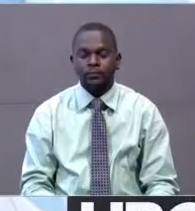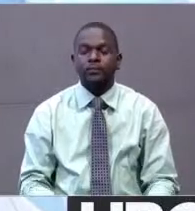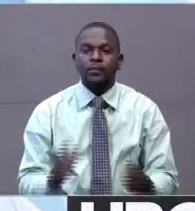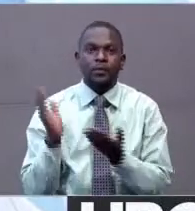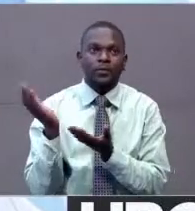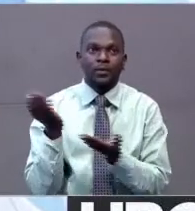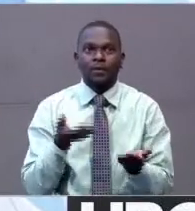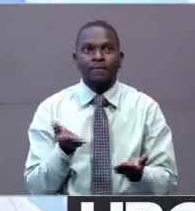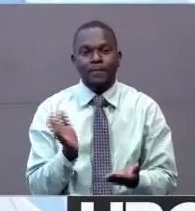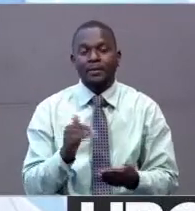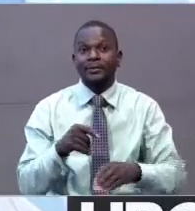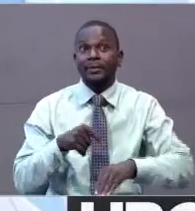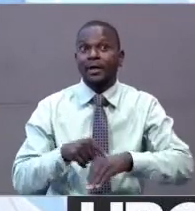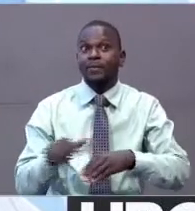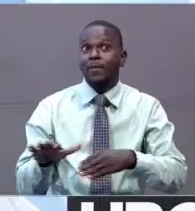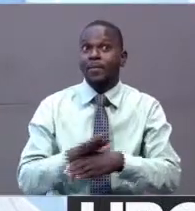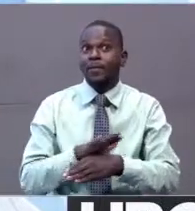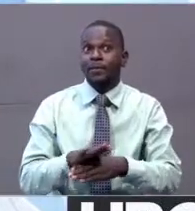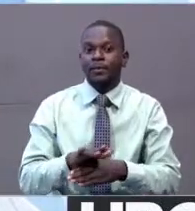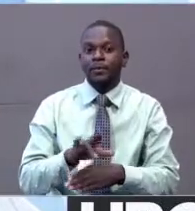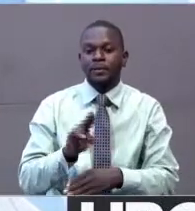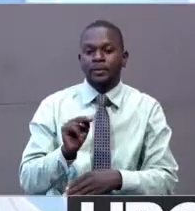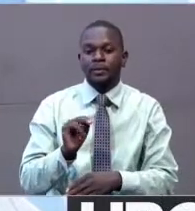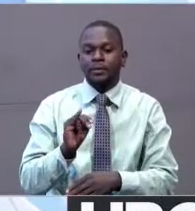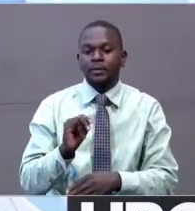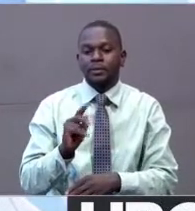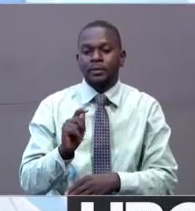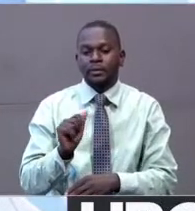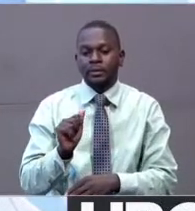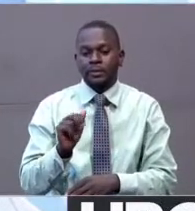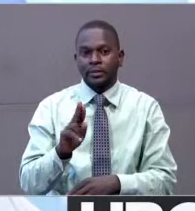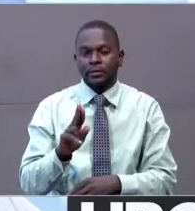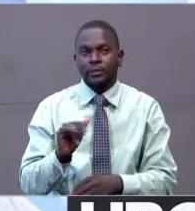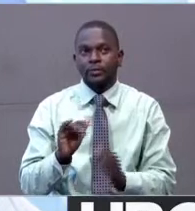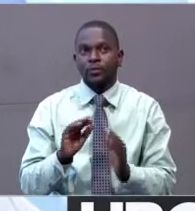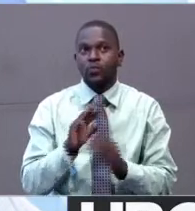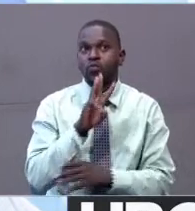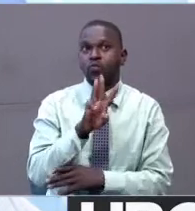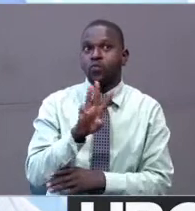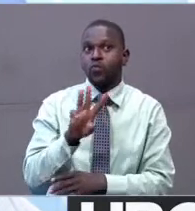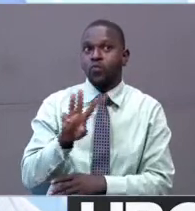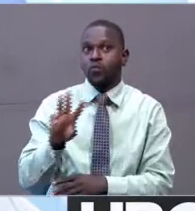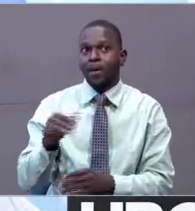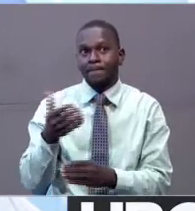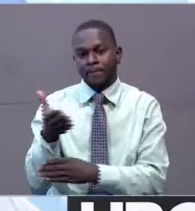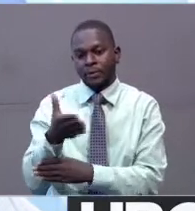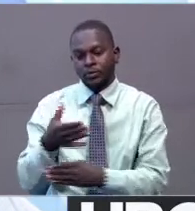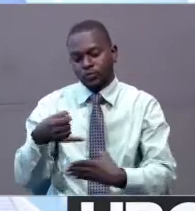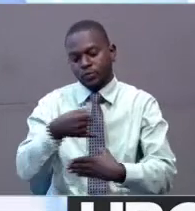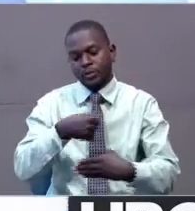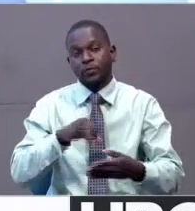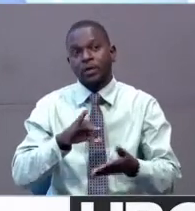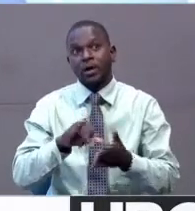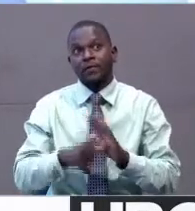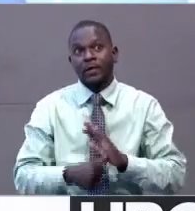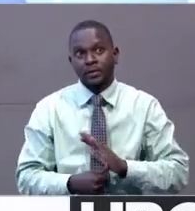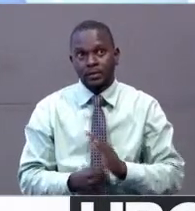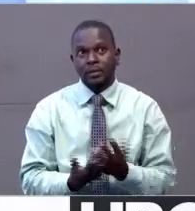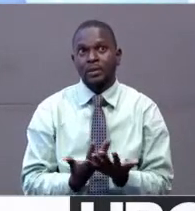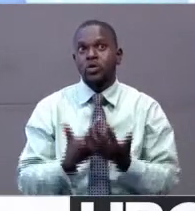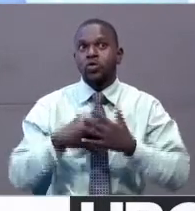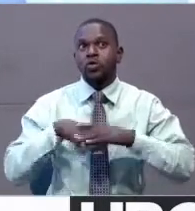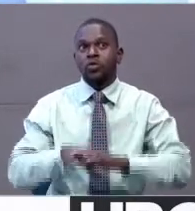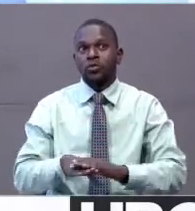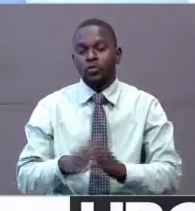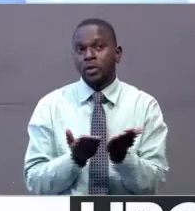Welcome back. It's now time for business. NITAU has officially handed over an online portal to the Ministry of Internal Affairs that amalgamates